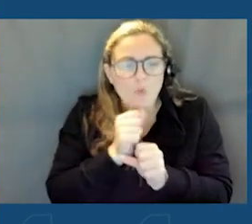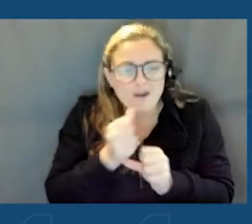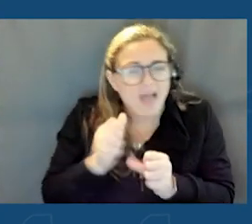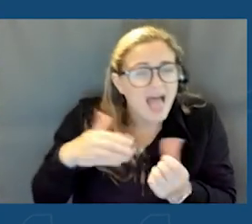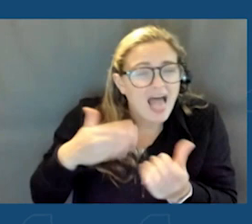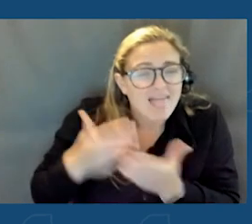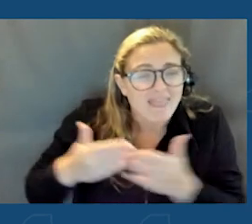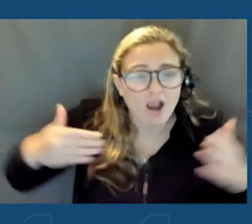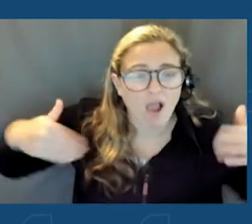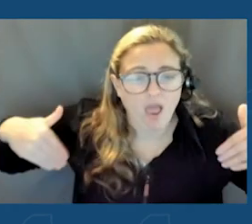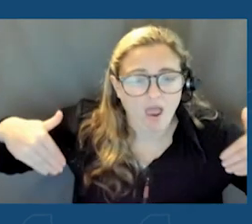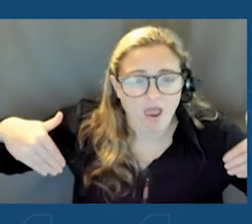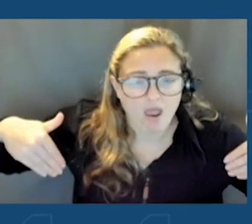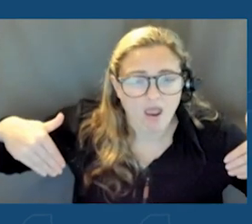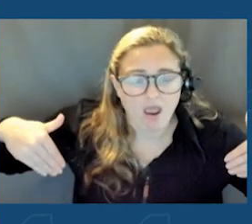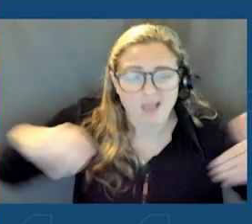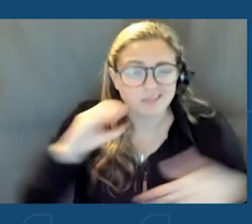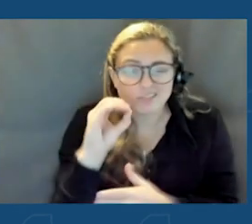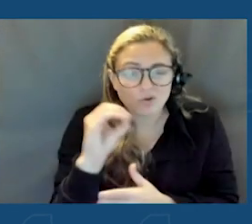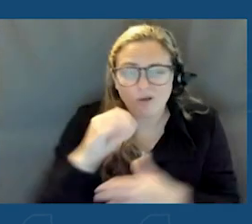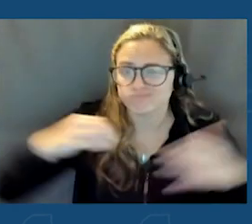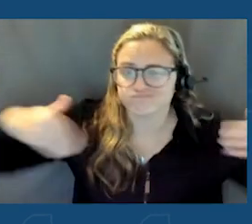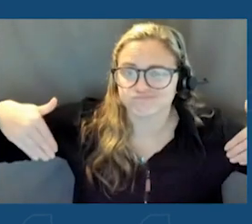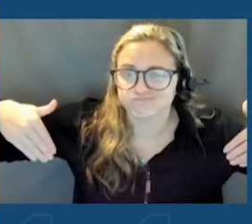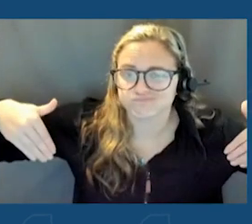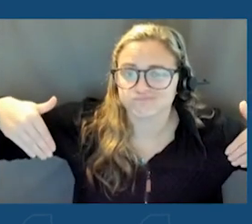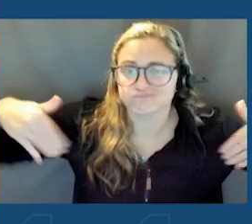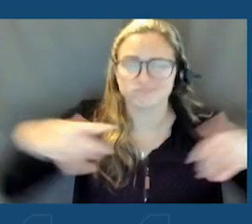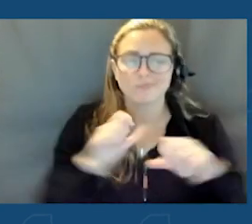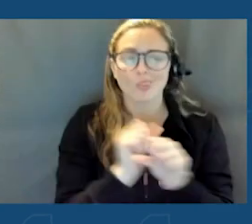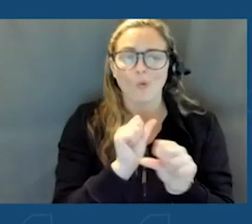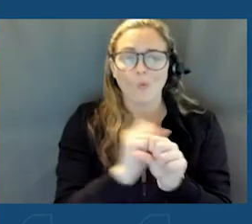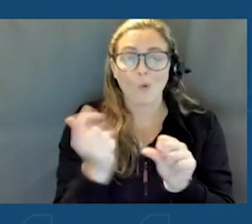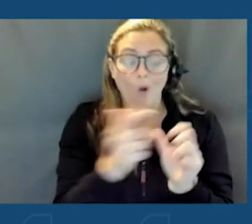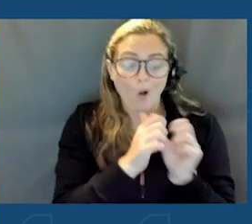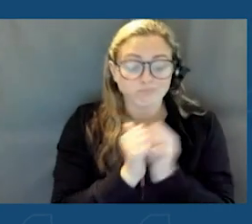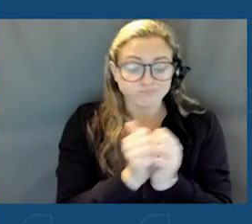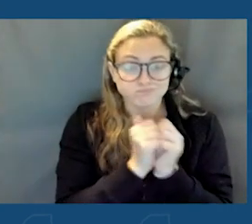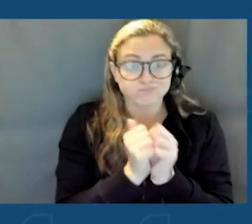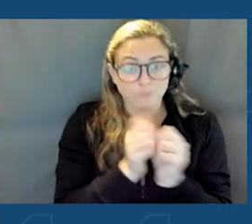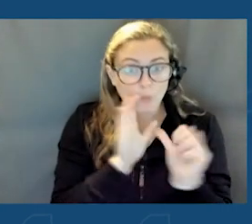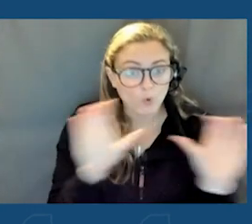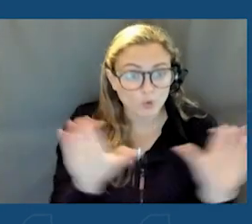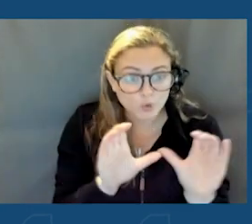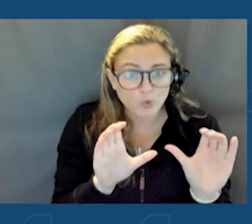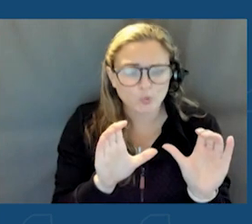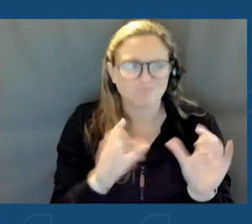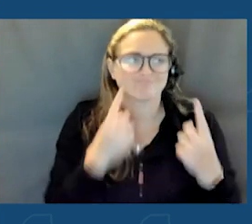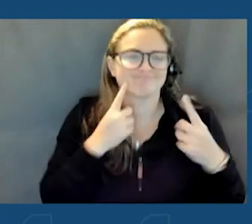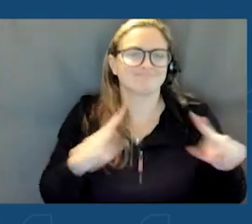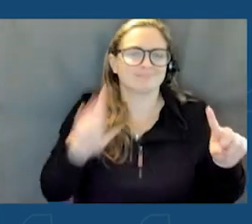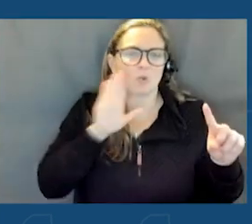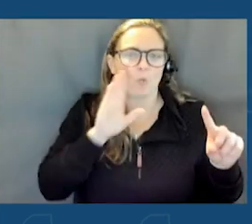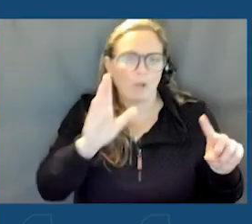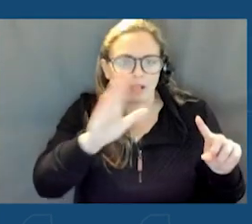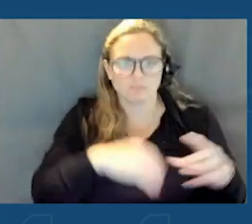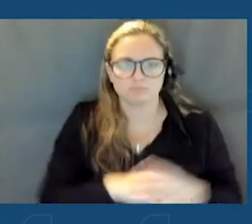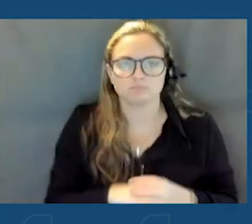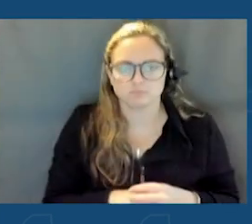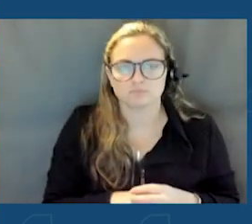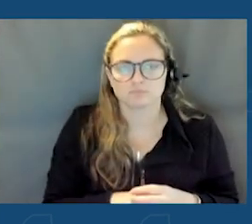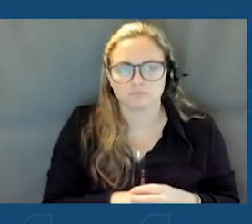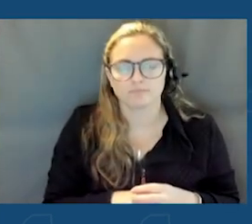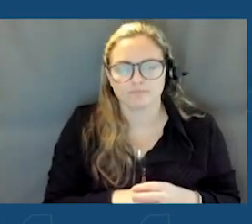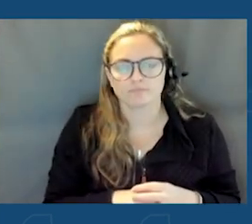zero. But I believe that the work that we're all going to do collectively is going to get us there. I know what gun violence